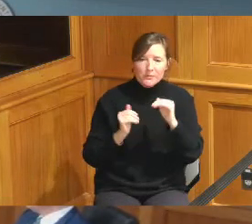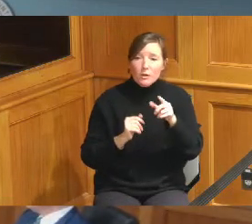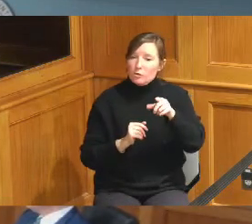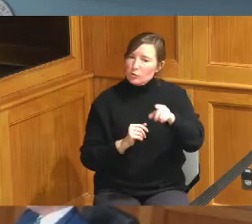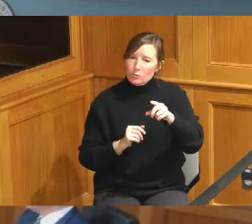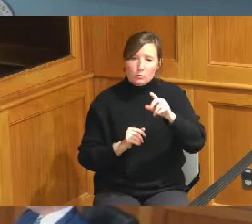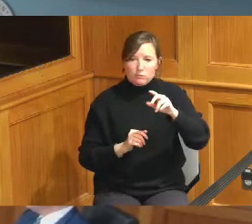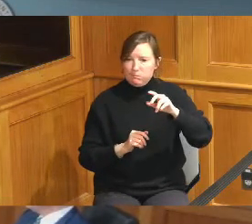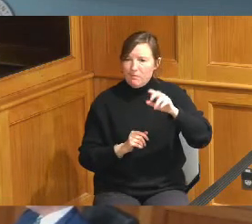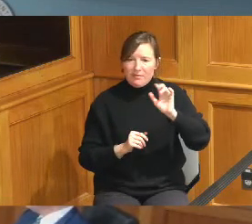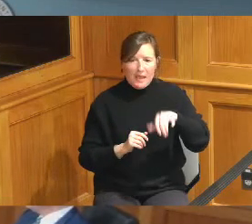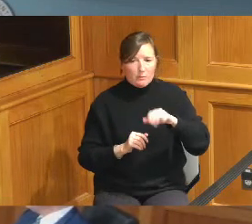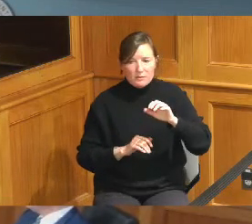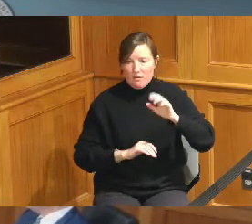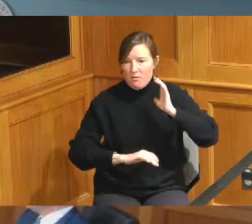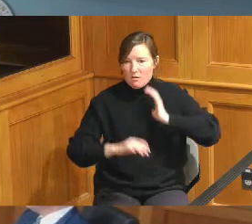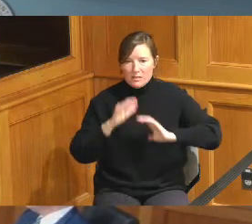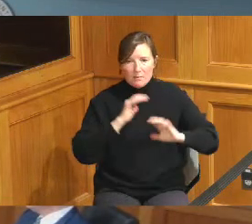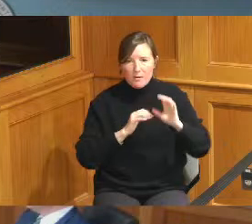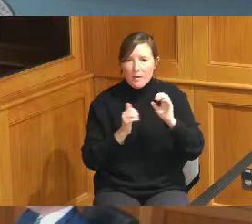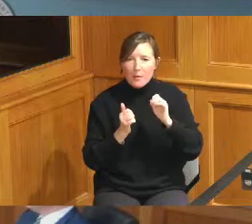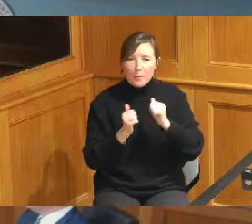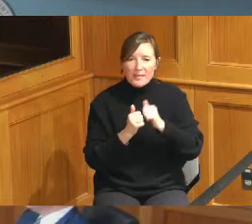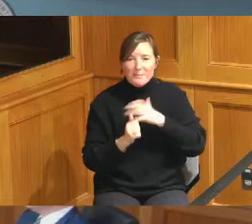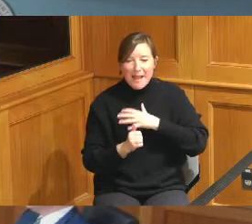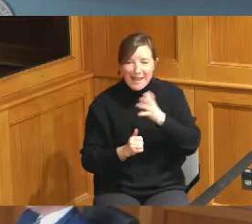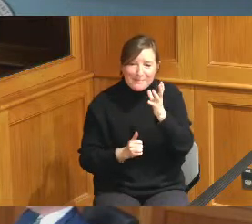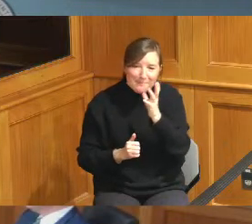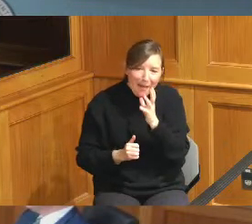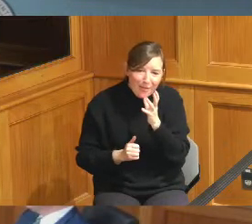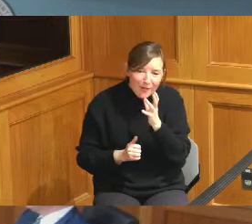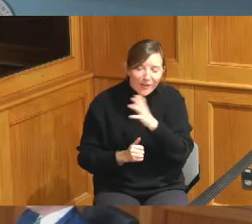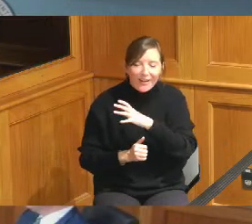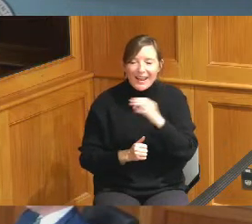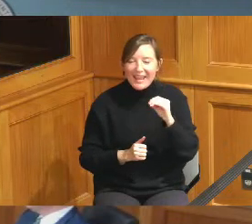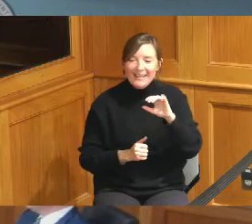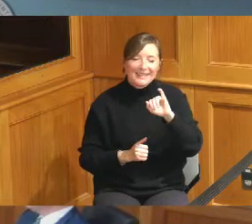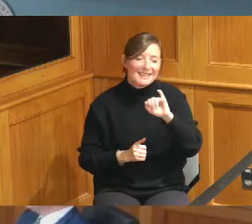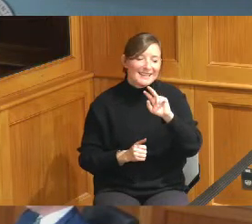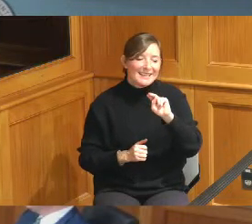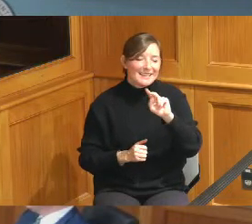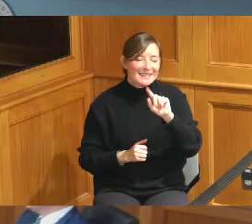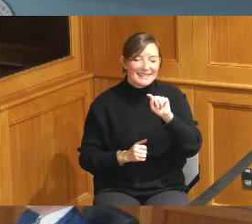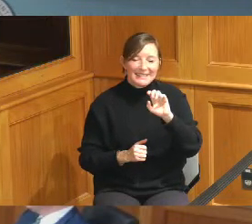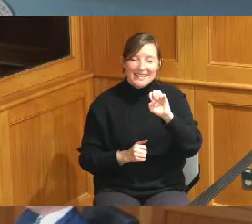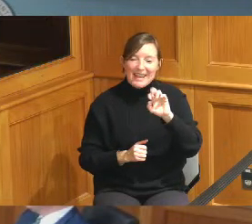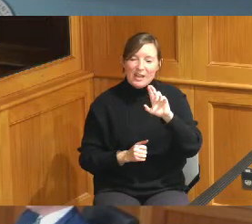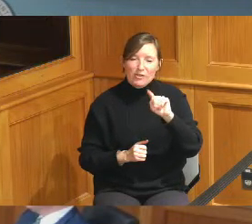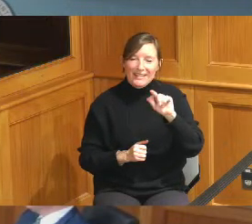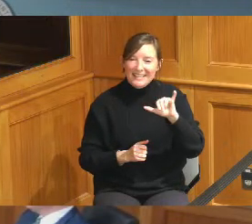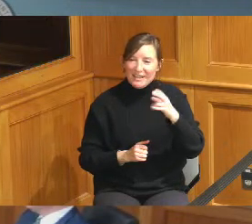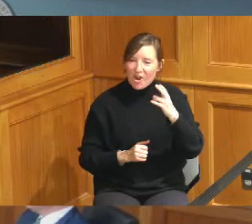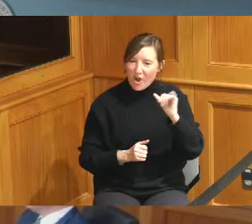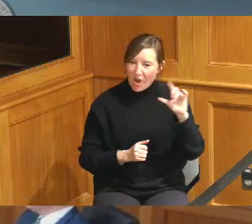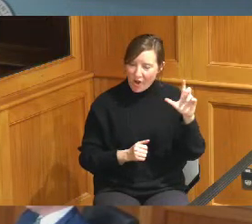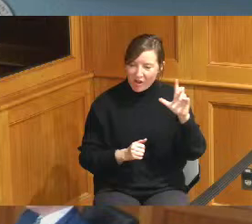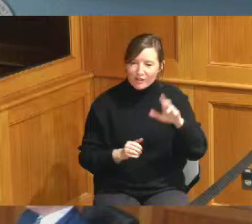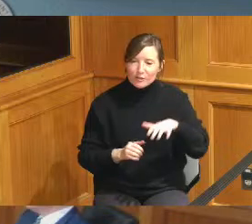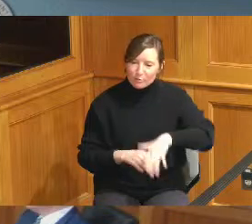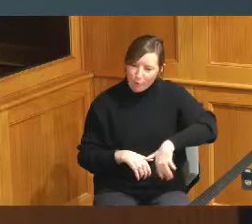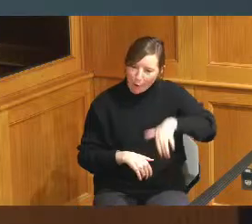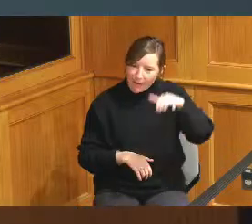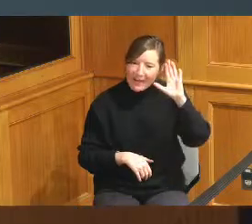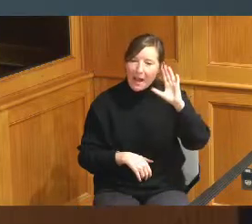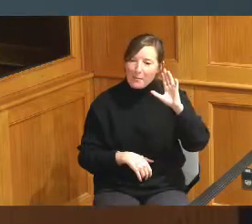back with my mother and Integrity Hall, and just growing up watching